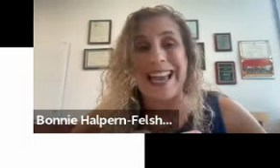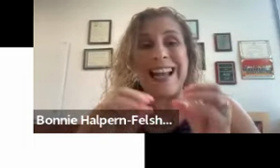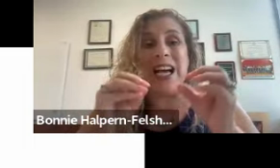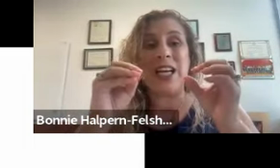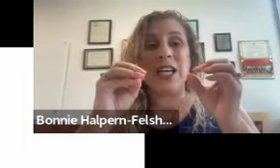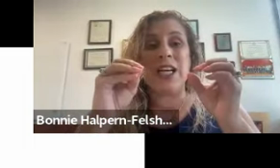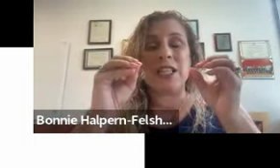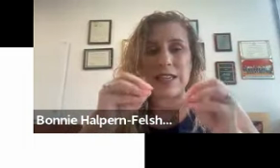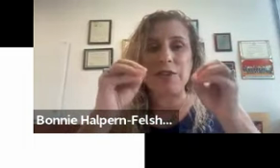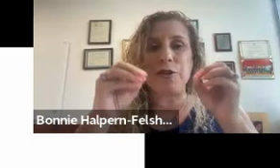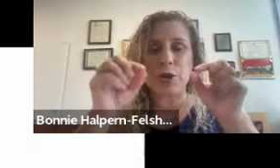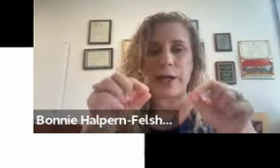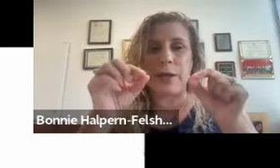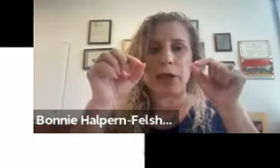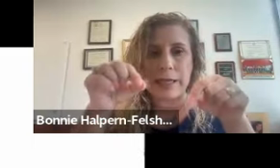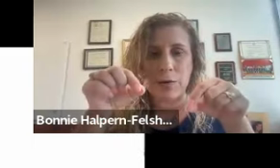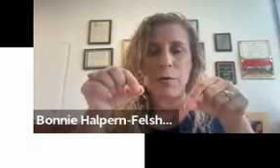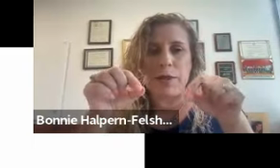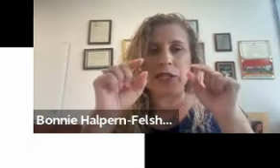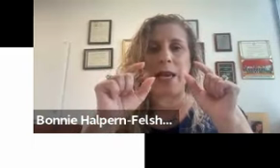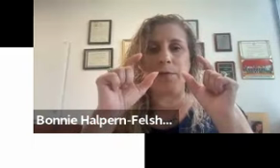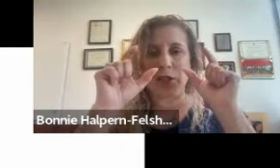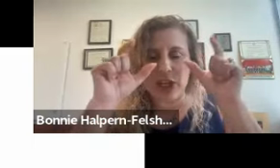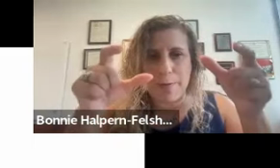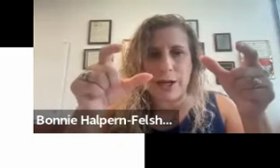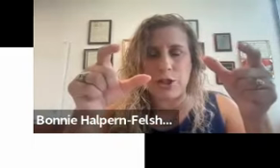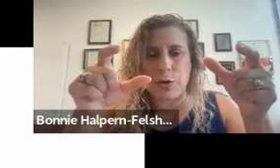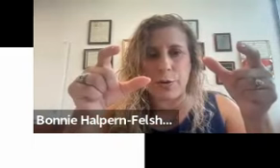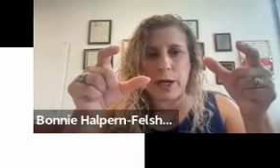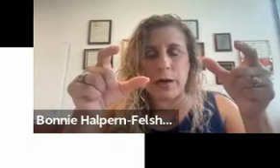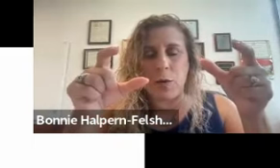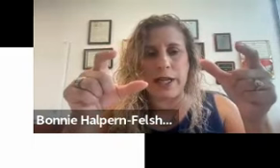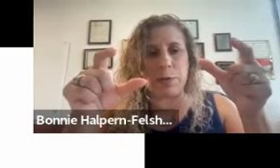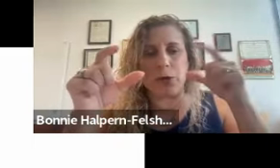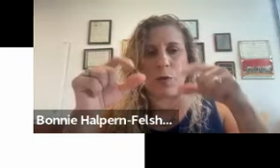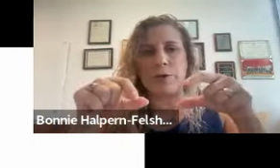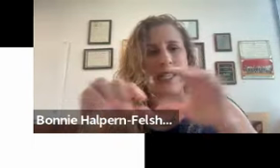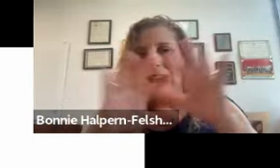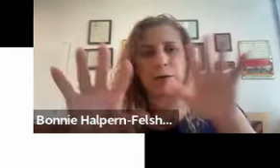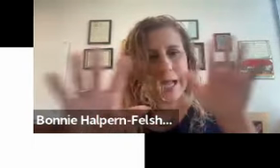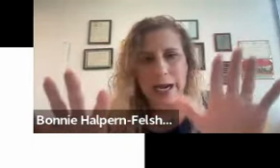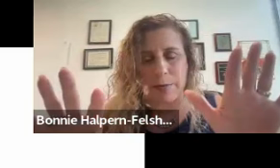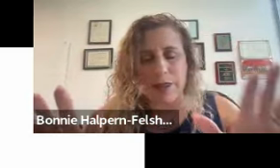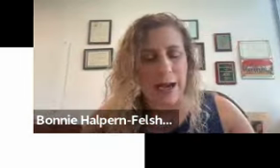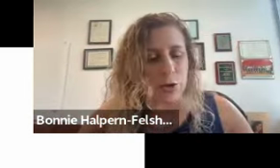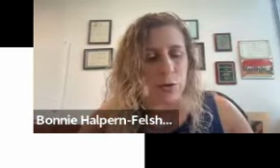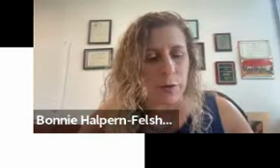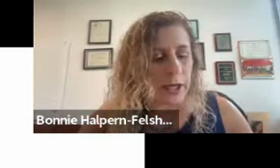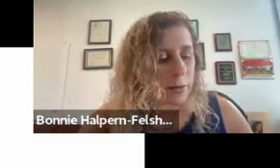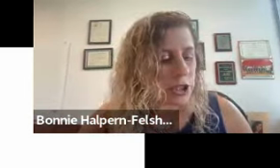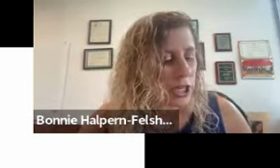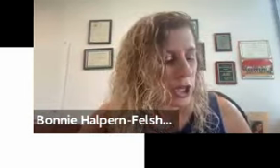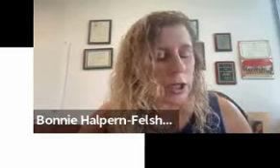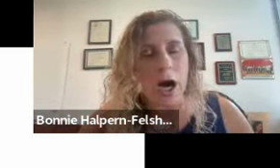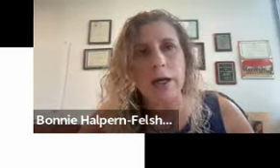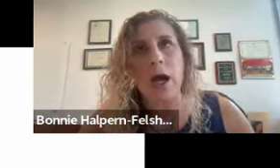curriculum. Again, the safety first curriculum, the link will be the same, but check back in 2 or 3 weeks, because what you see now is not going to be the actual